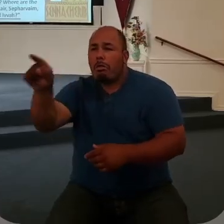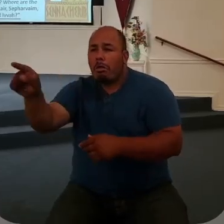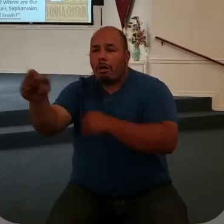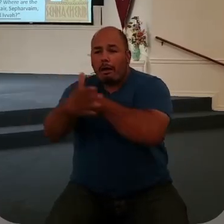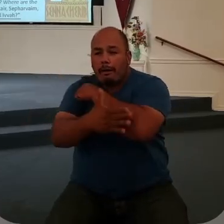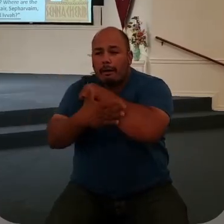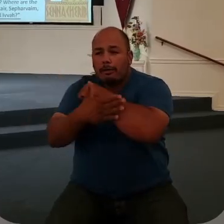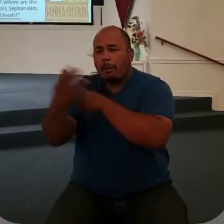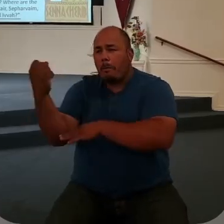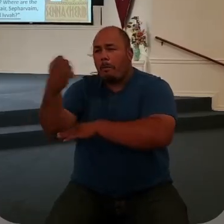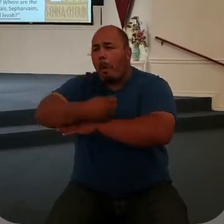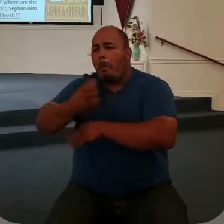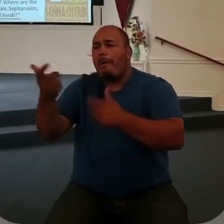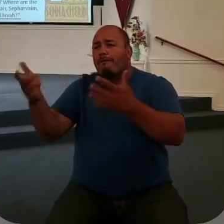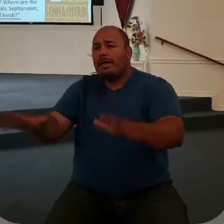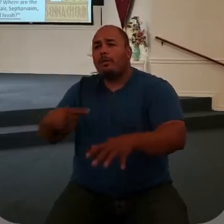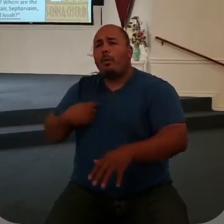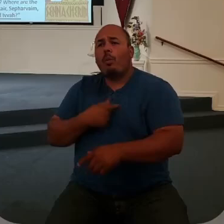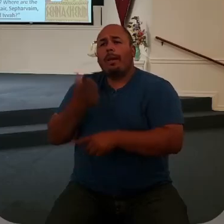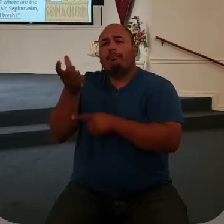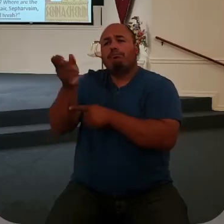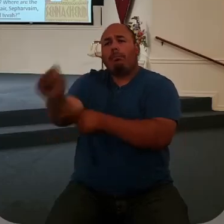turned to the Lord. Verse 14.